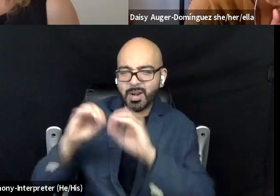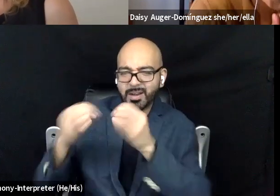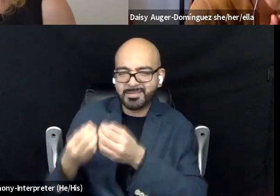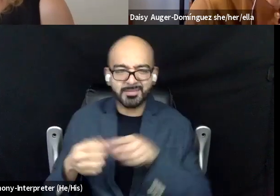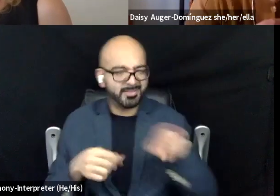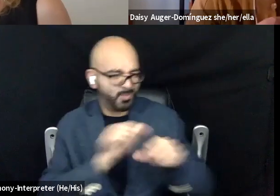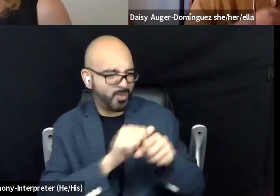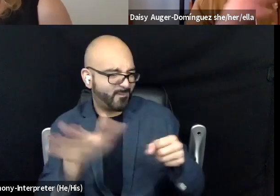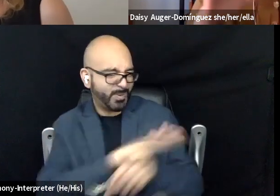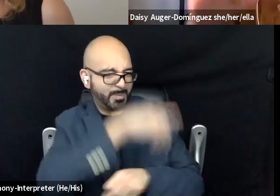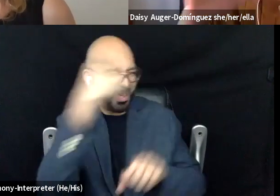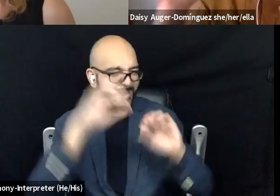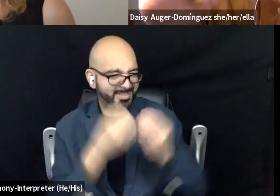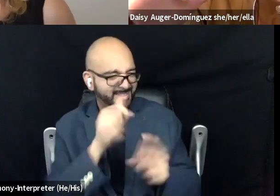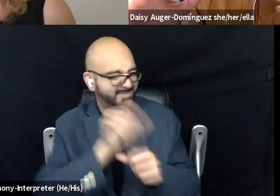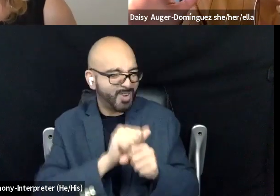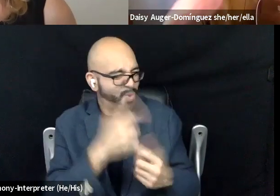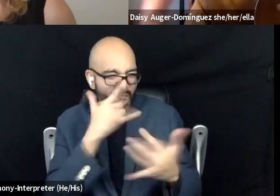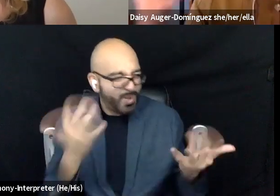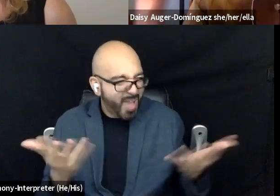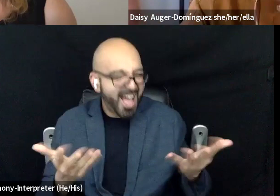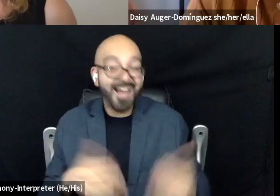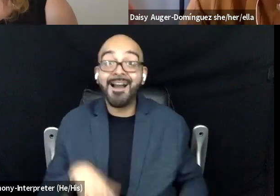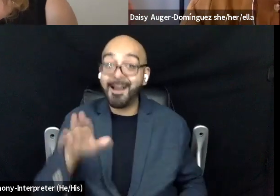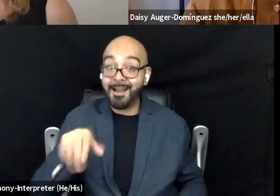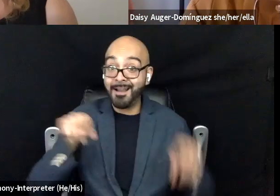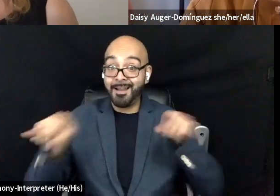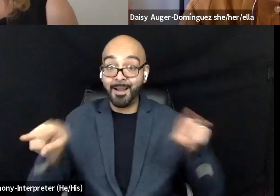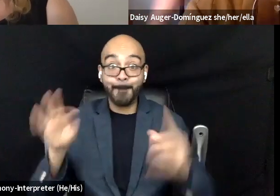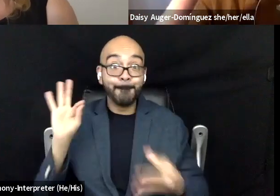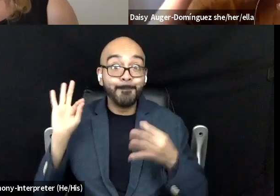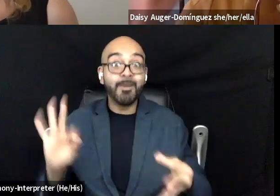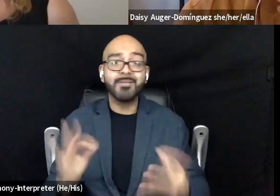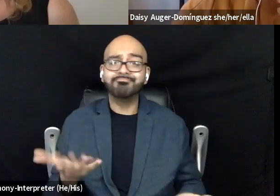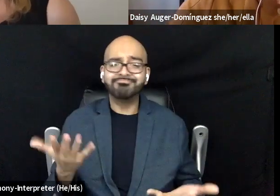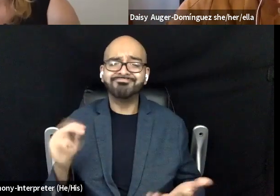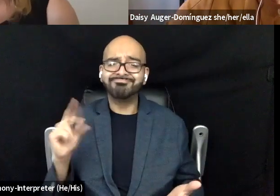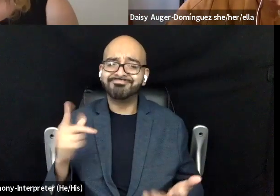Like, talk to me. Like, you know, and by the way, those are not perfect either, because again, they're just human beings.